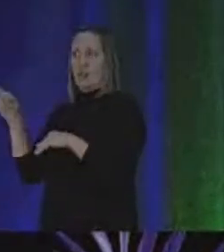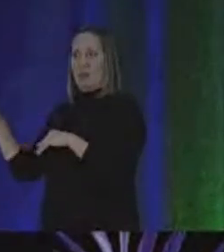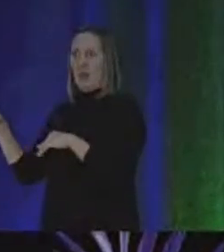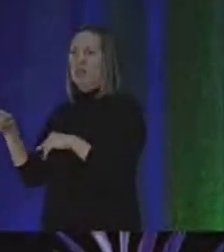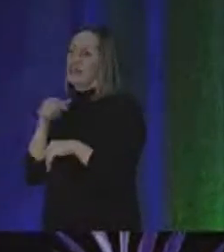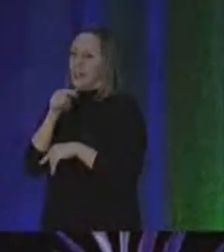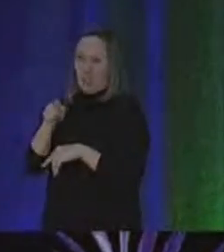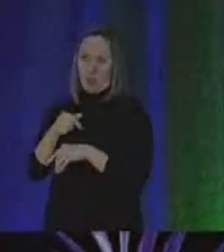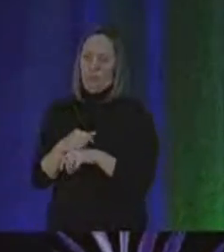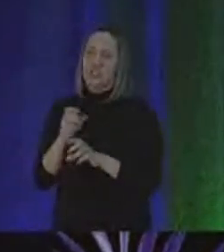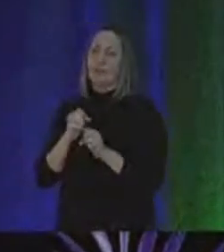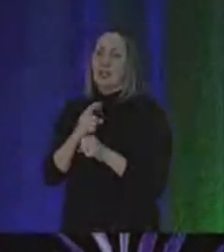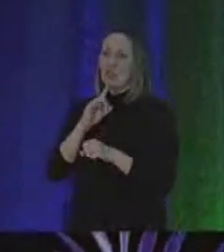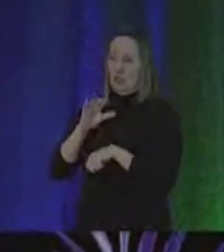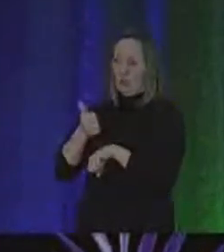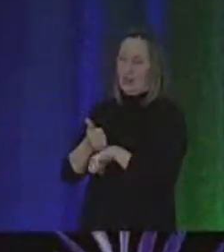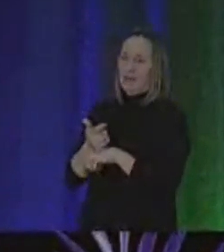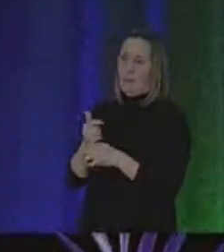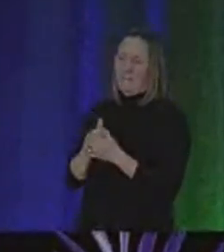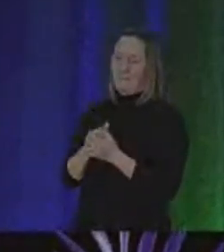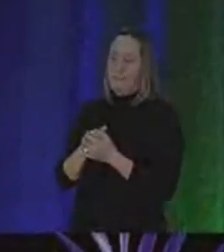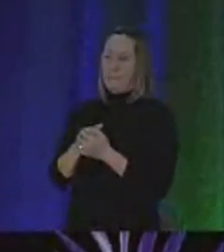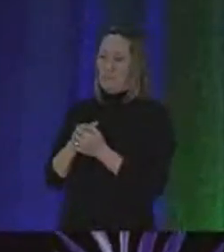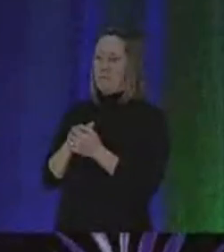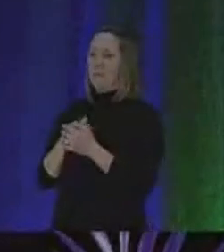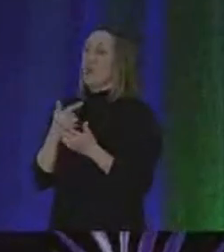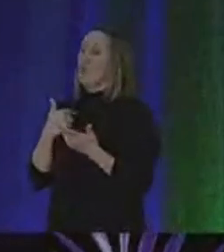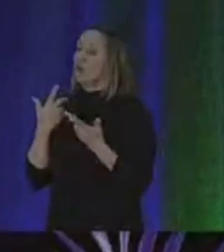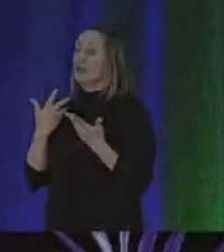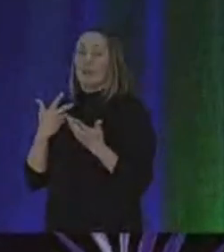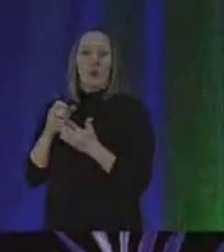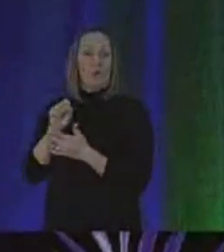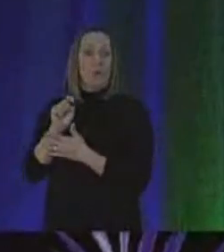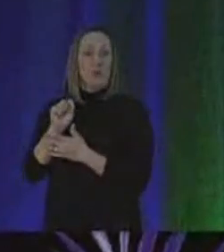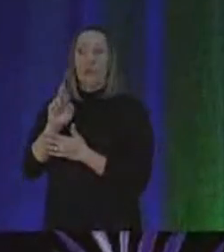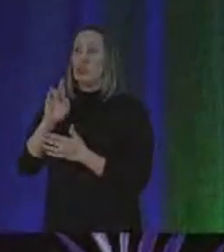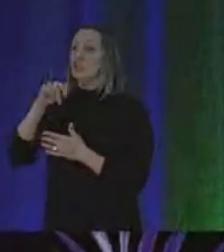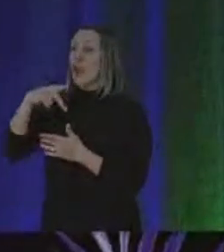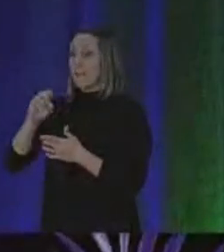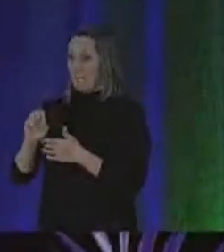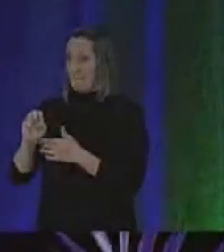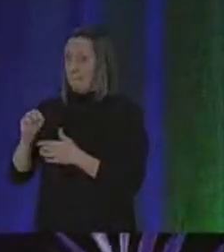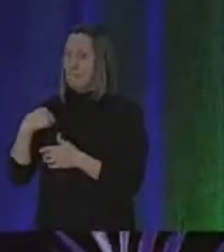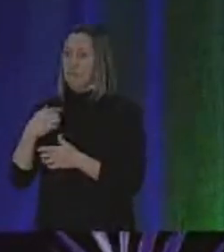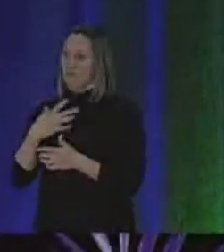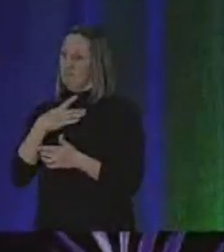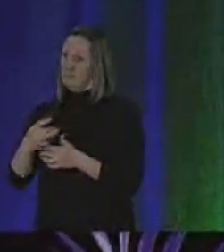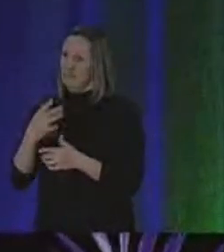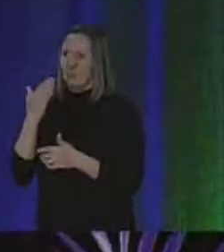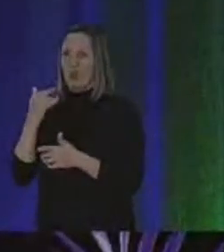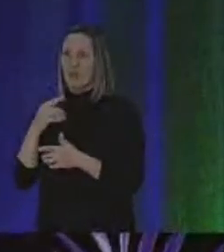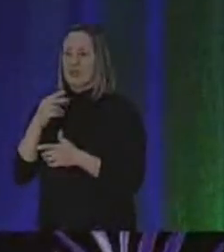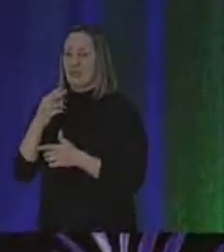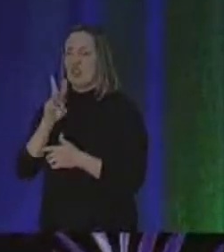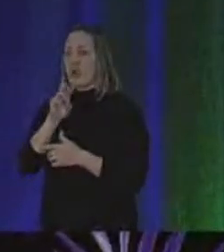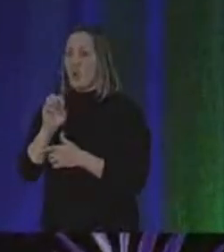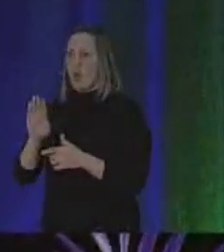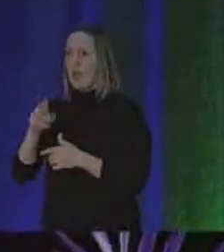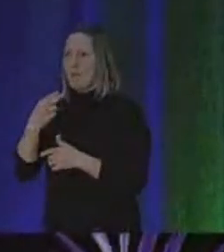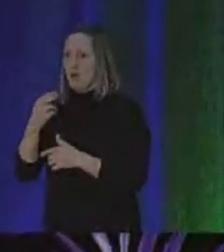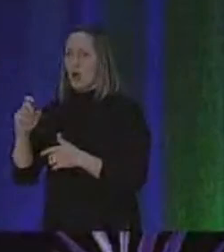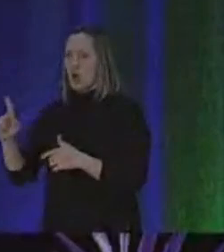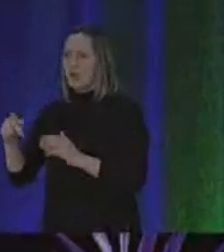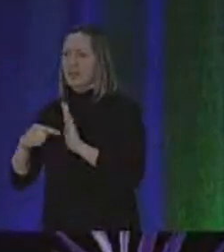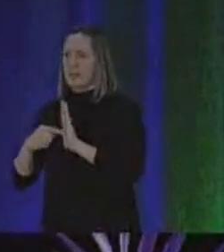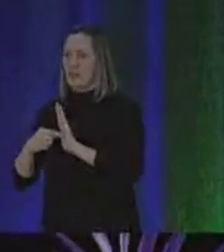You just need to make sure that you set it up. We're going to go with Stripe today. I'm a huge fan because of their webhook integrations. It's what we're going to be having in our demo